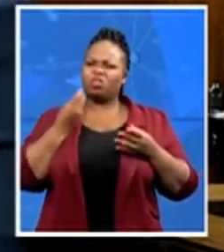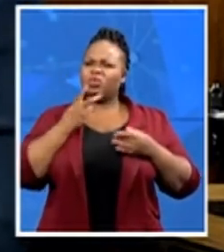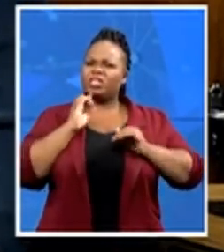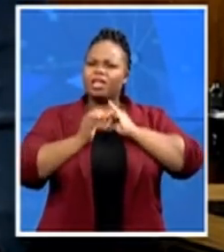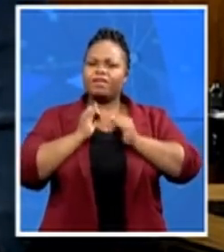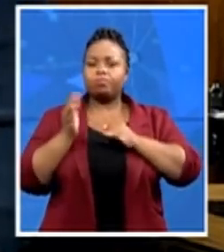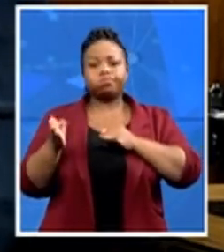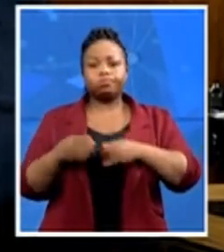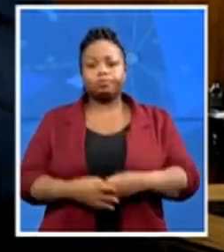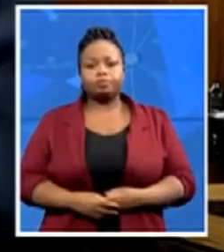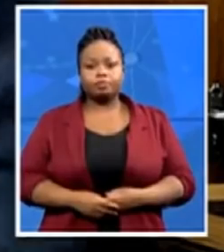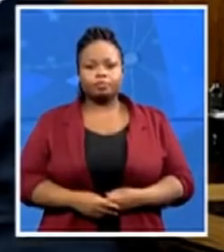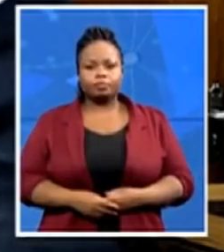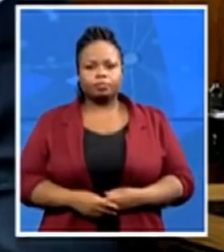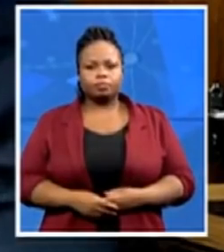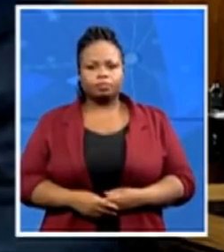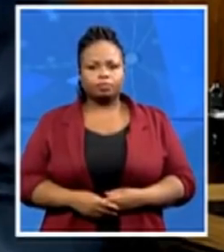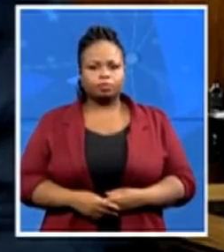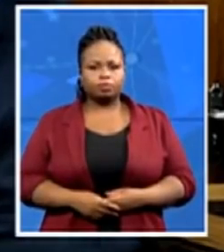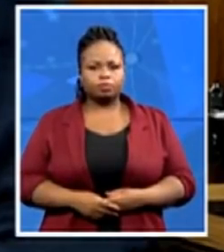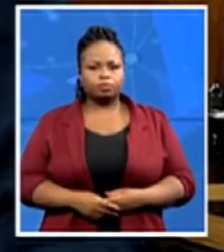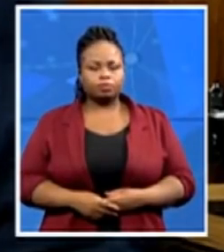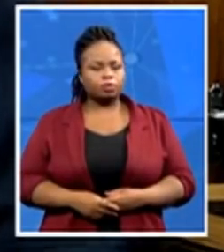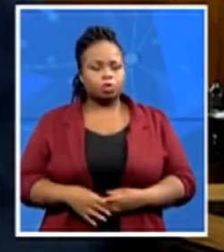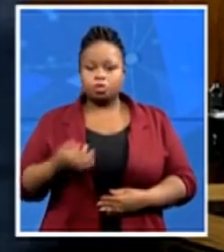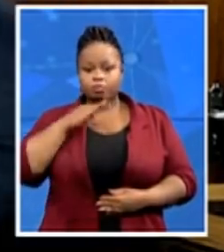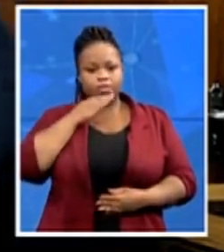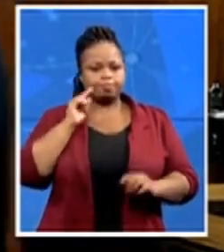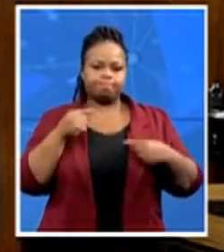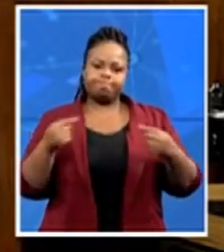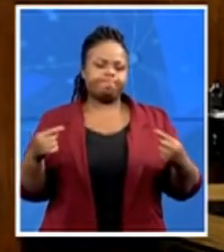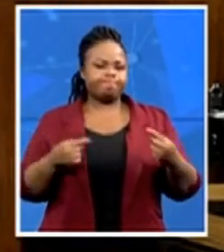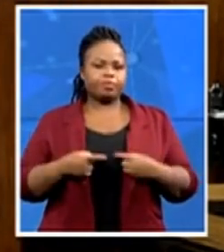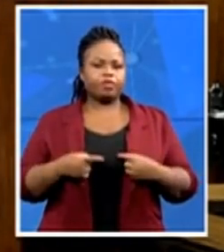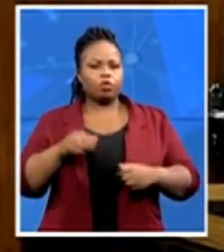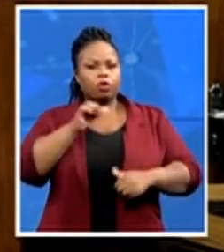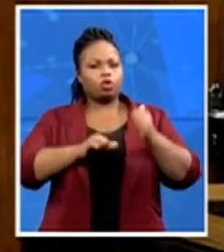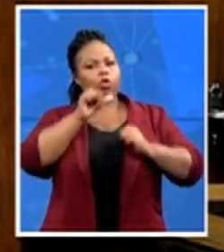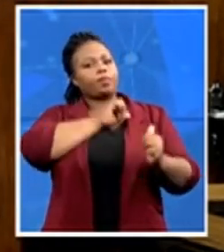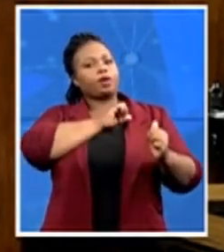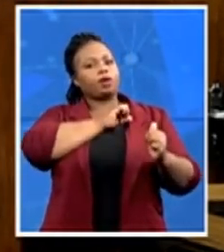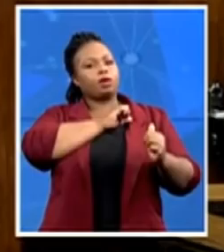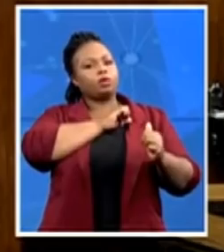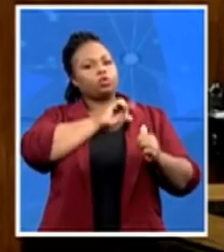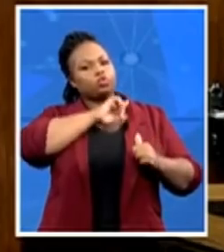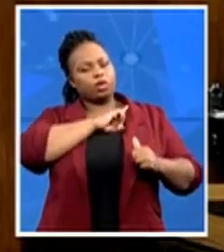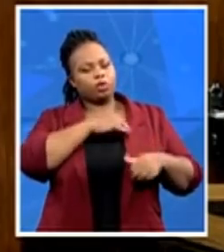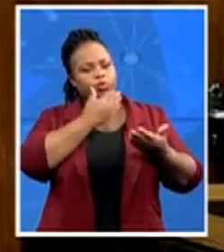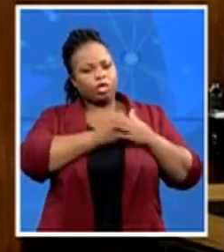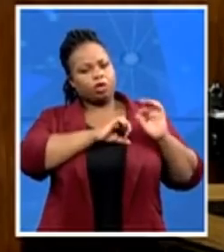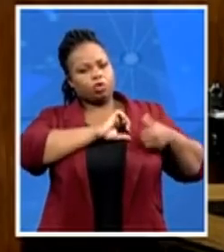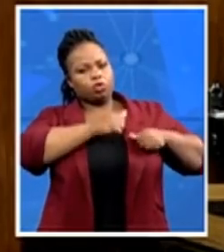So it can't put a reverse onus to say they're consistently committing crime or have